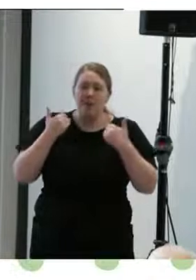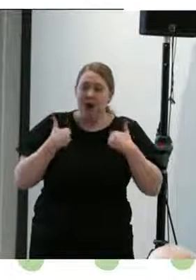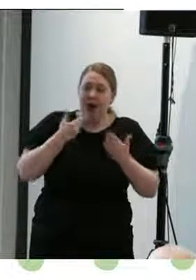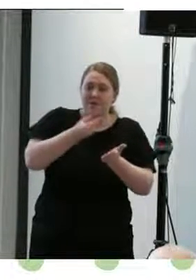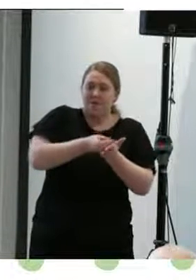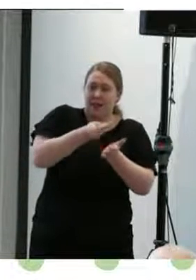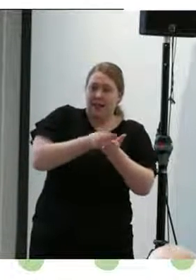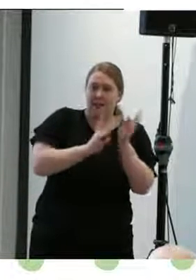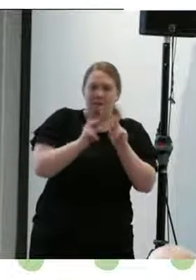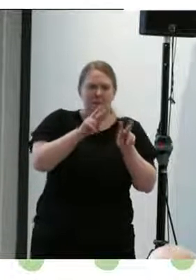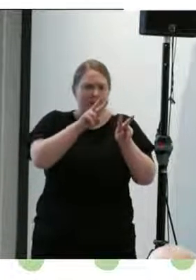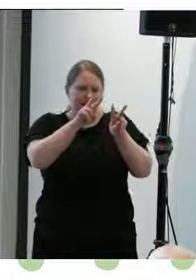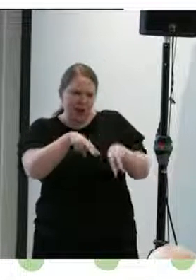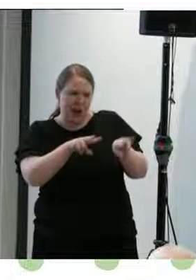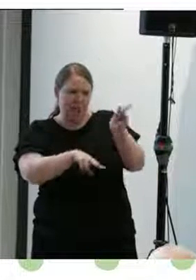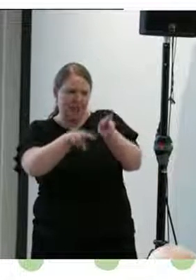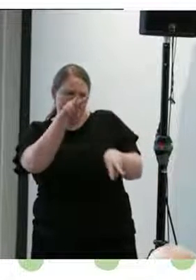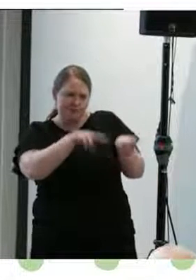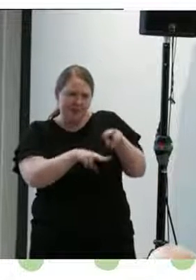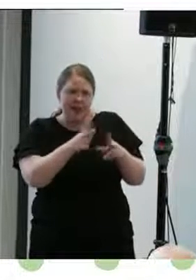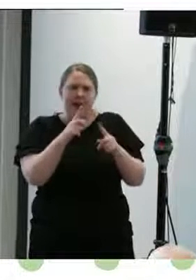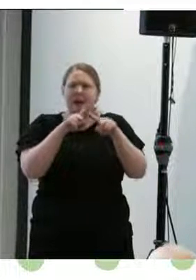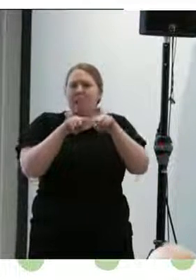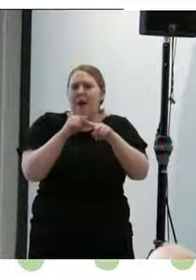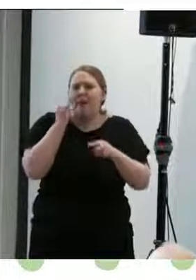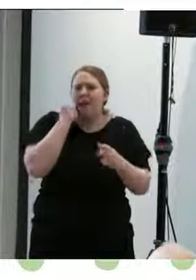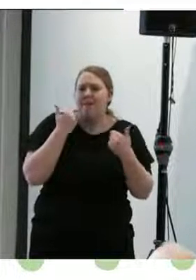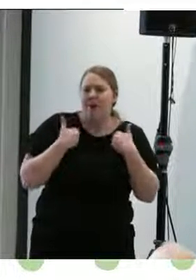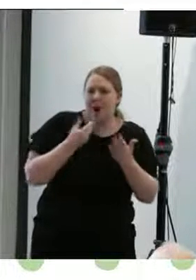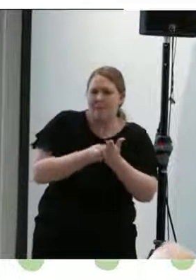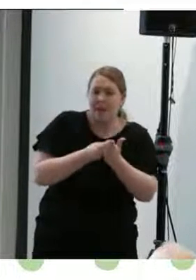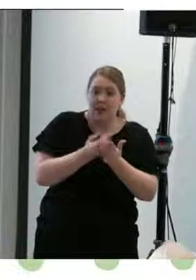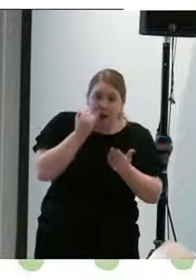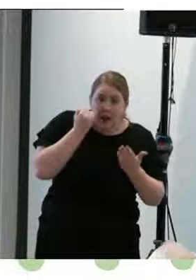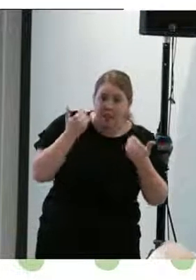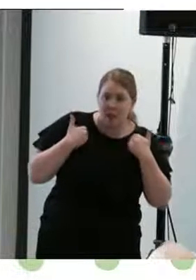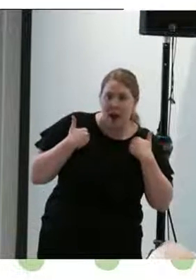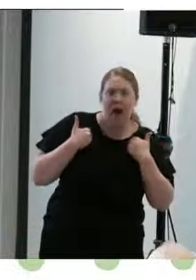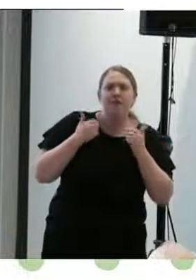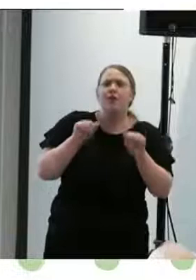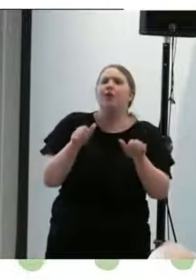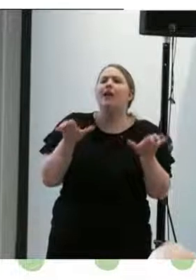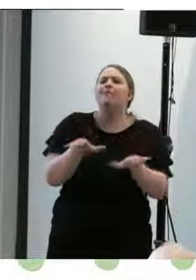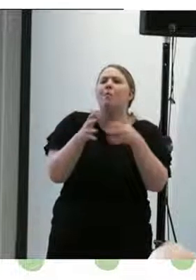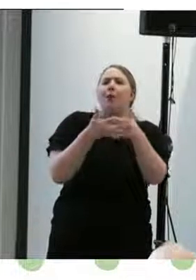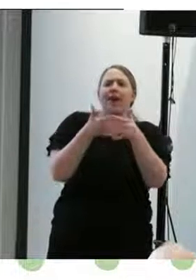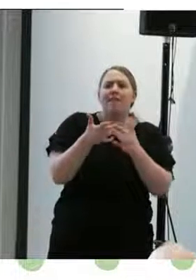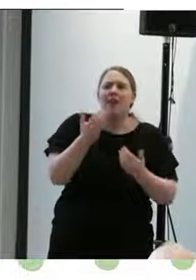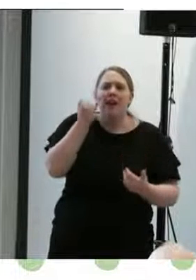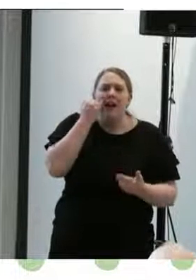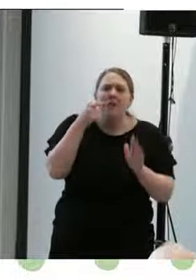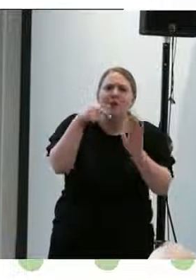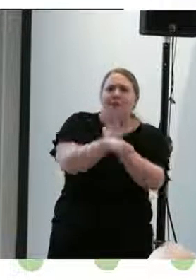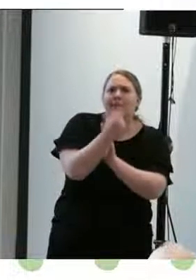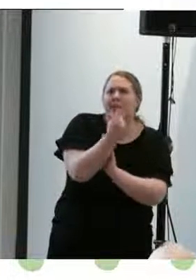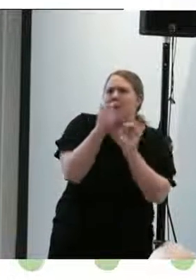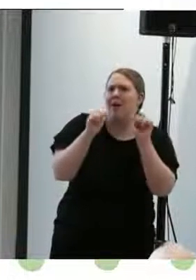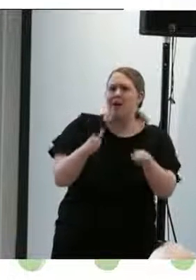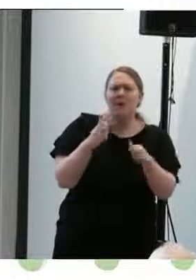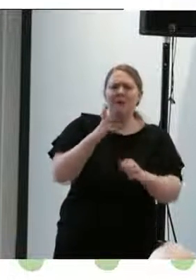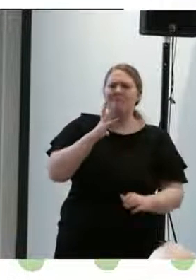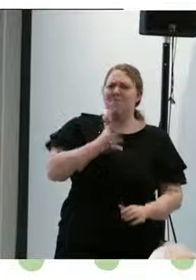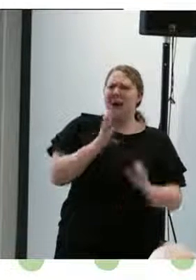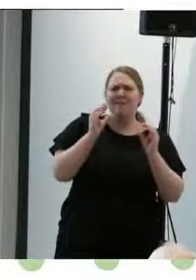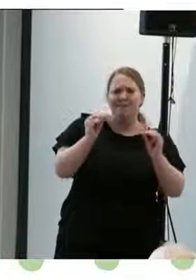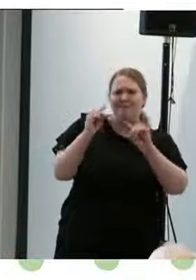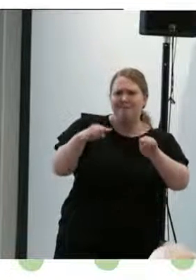They look at you different depending if you got money or not. You got money, you do whatever you want. You kill somebody and beat the charge if you got money. And then he actually